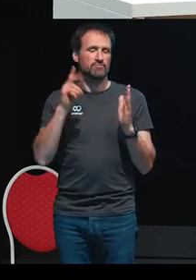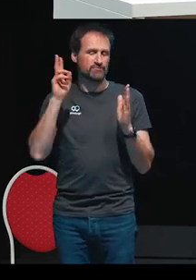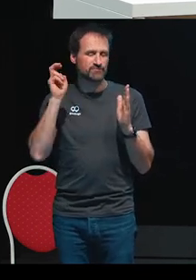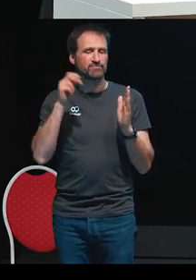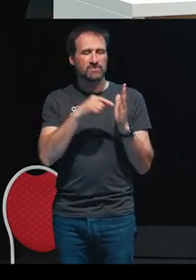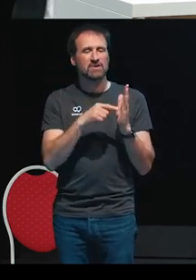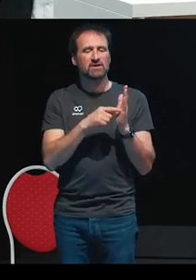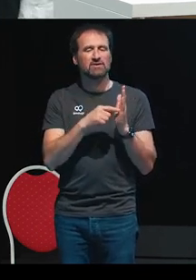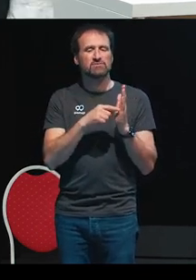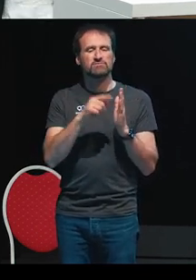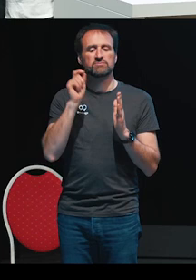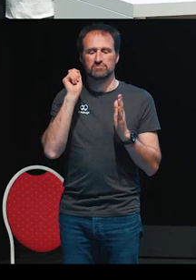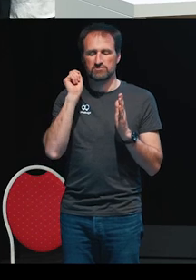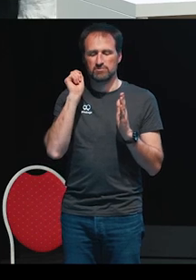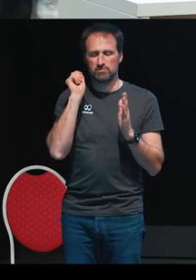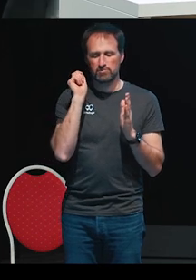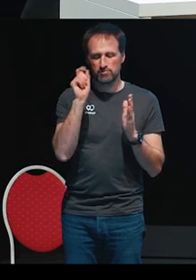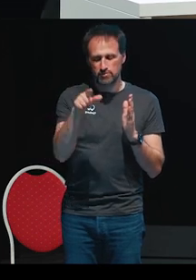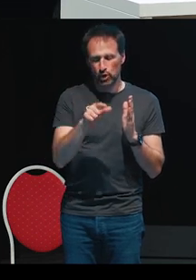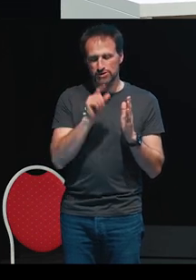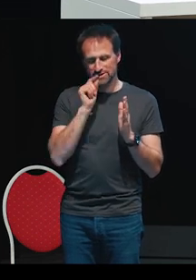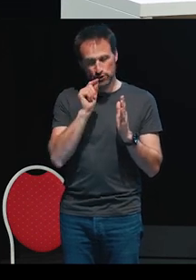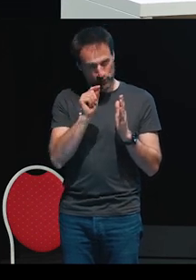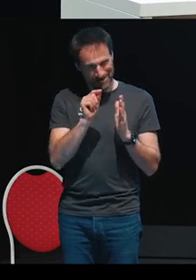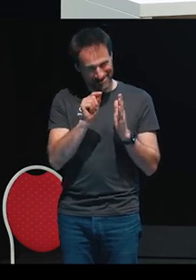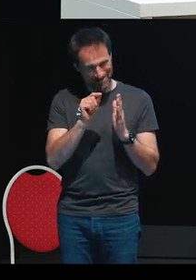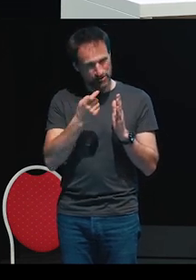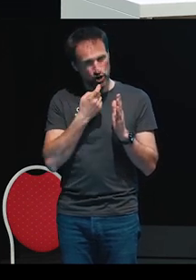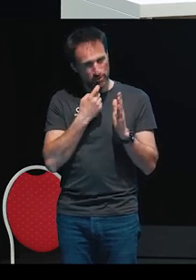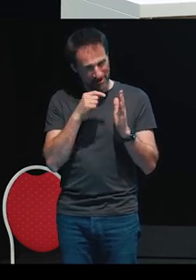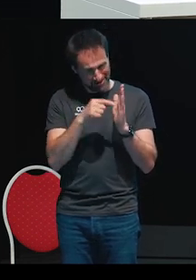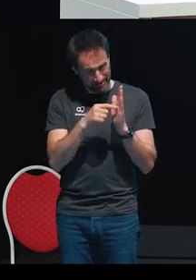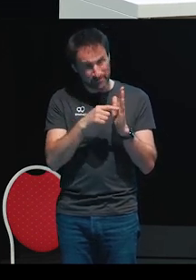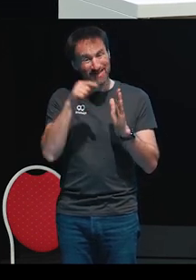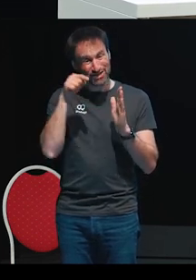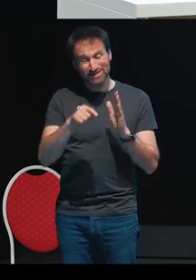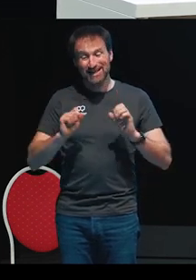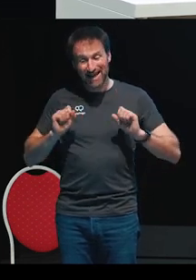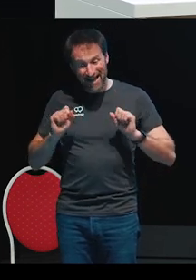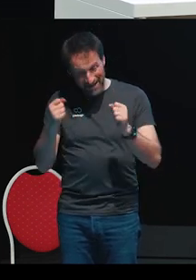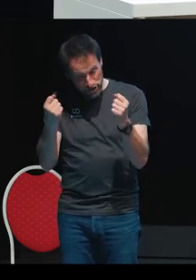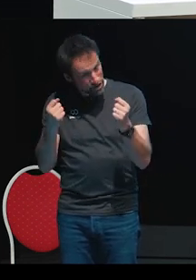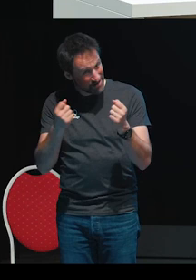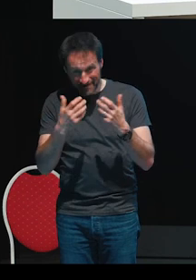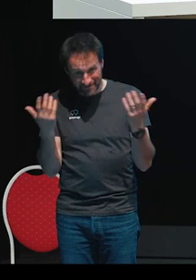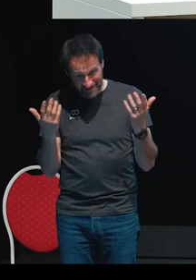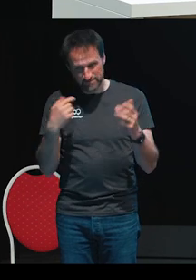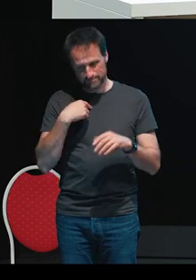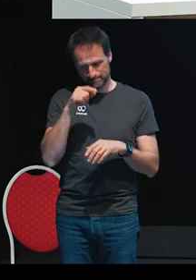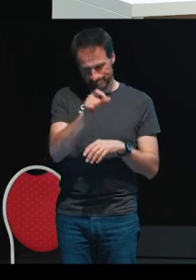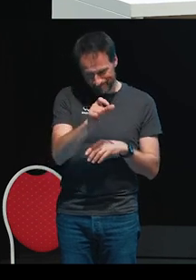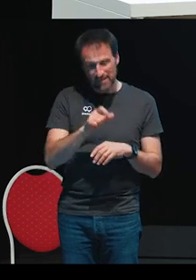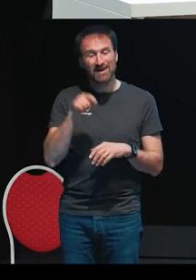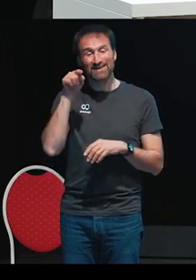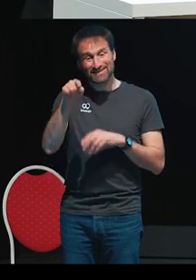of a PostWith object. And that is the action that I'm working on. That is the user